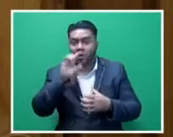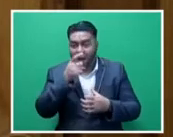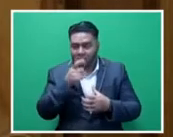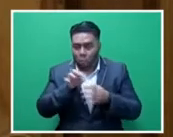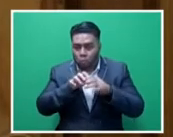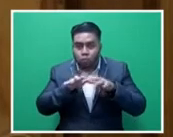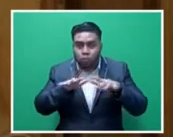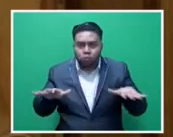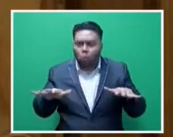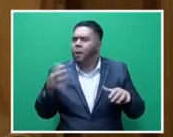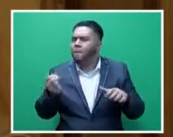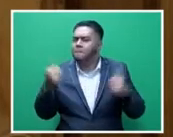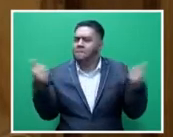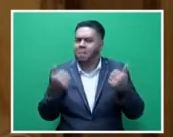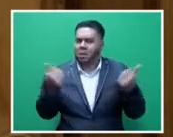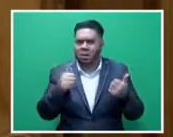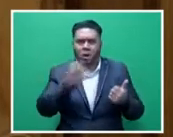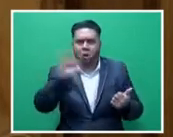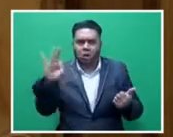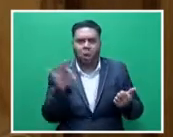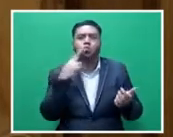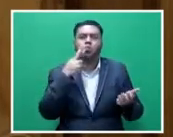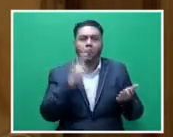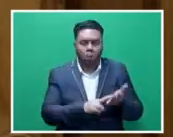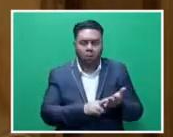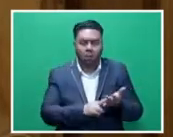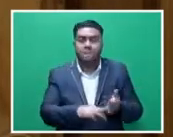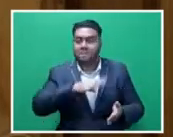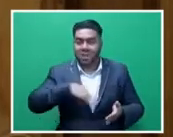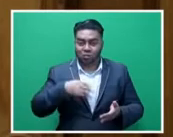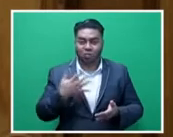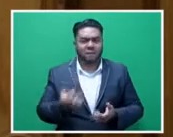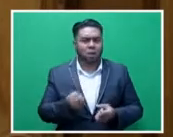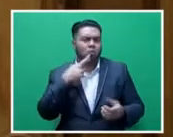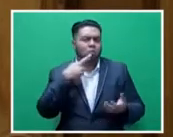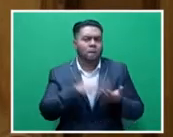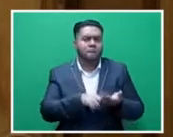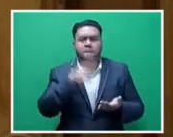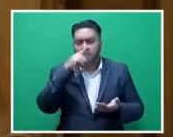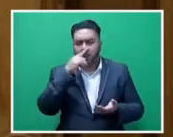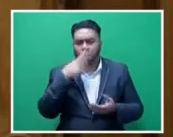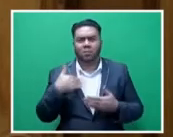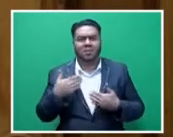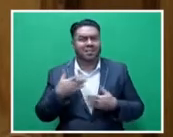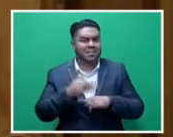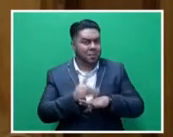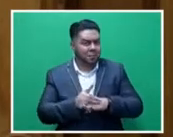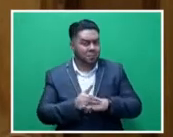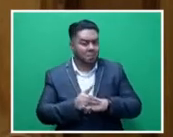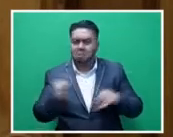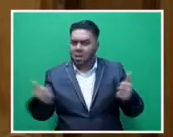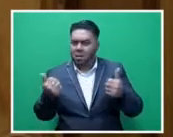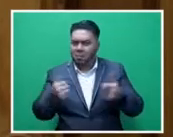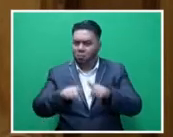there are some unreported cases. The ministry does reach out to the persons living with disability in many other forms.